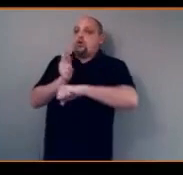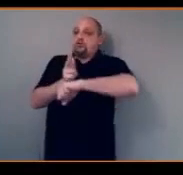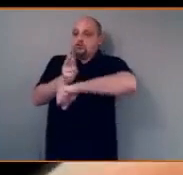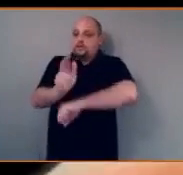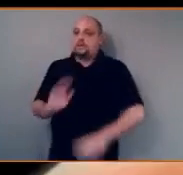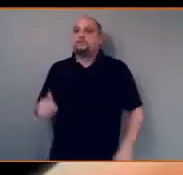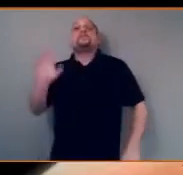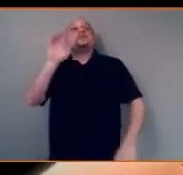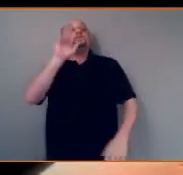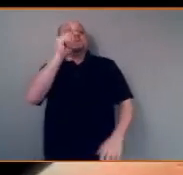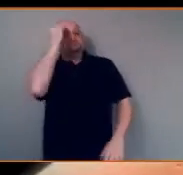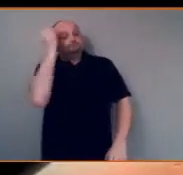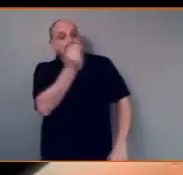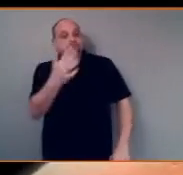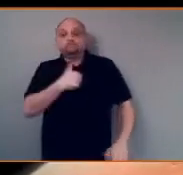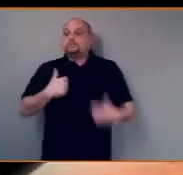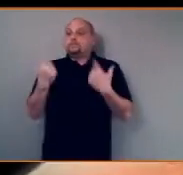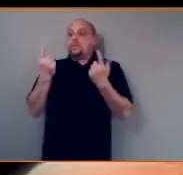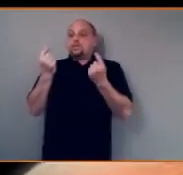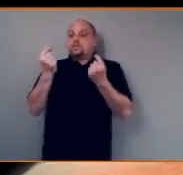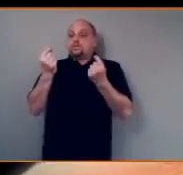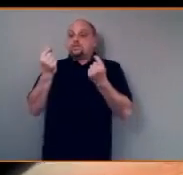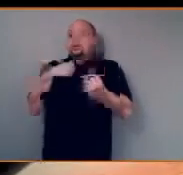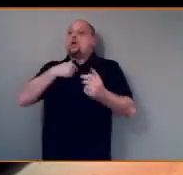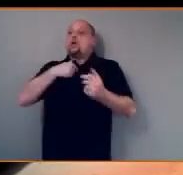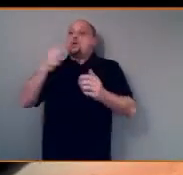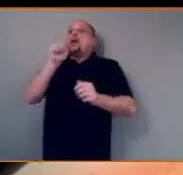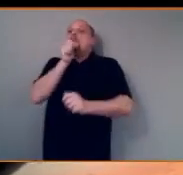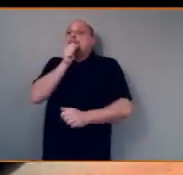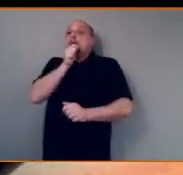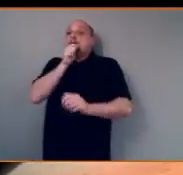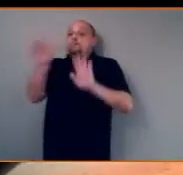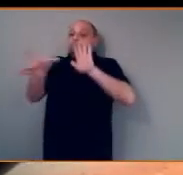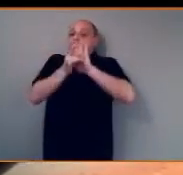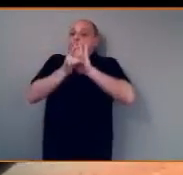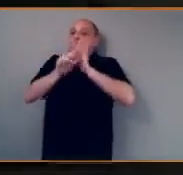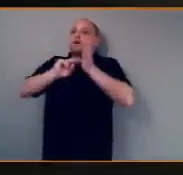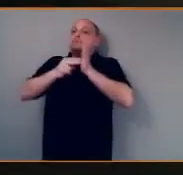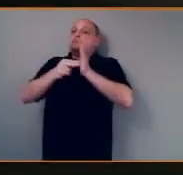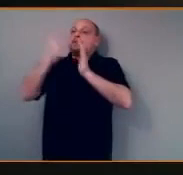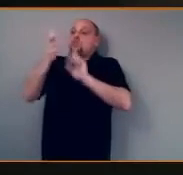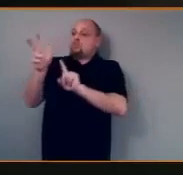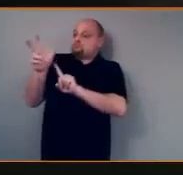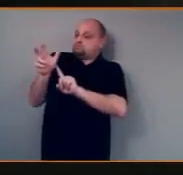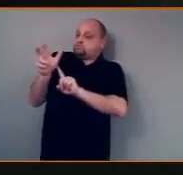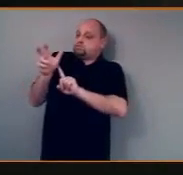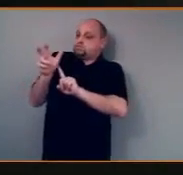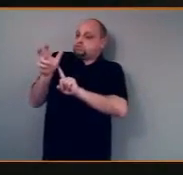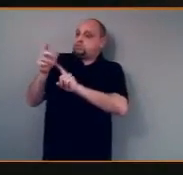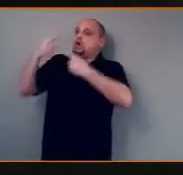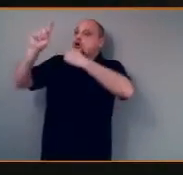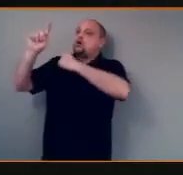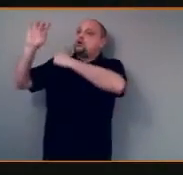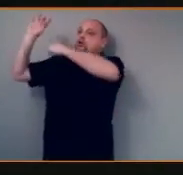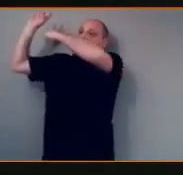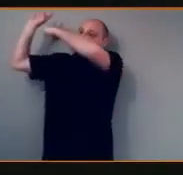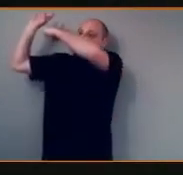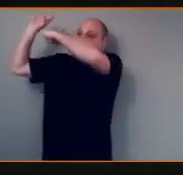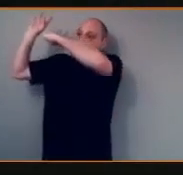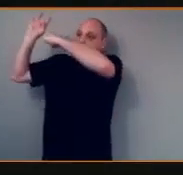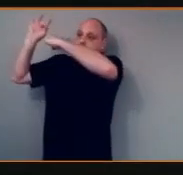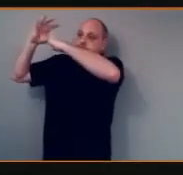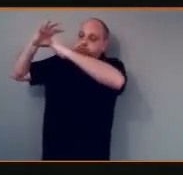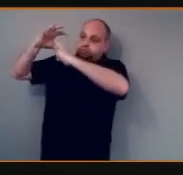with a microphone. And the idea was that it would be recording sounds during entry, descent, and landing. And